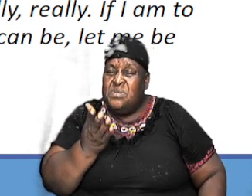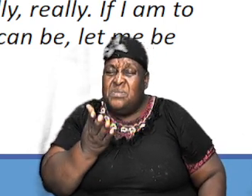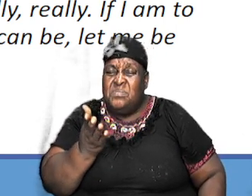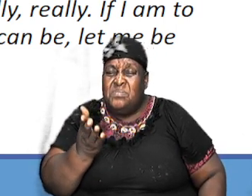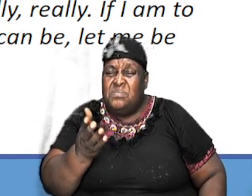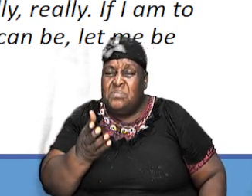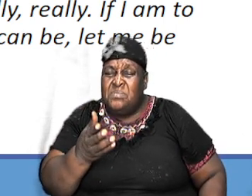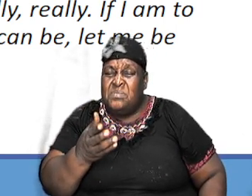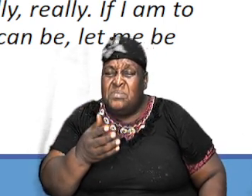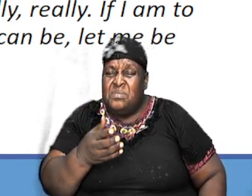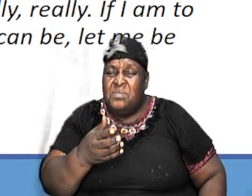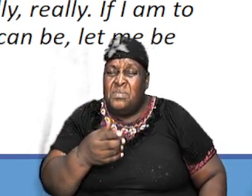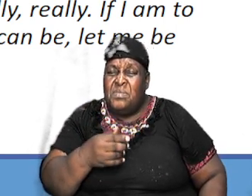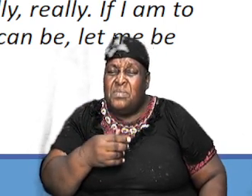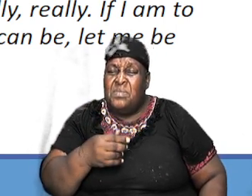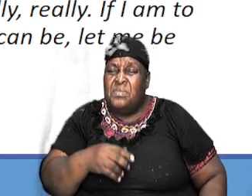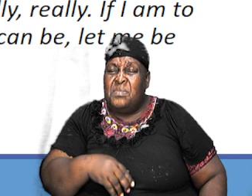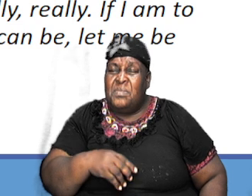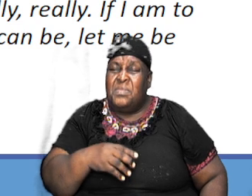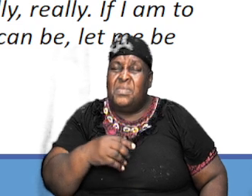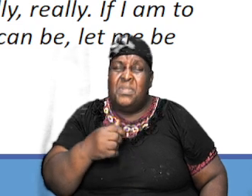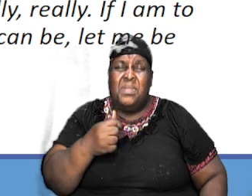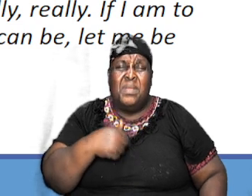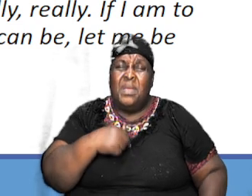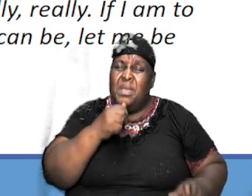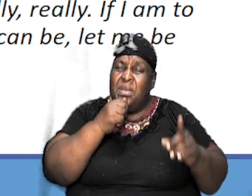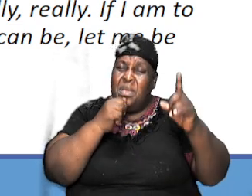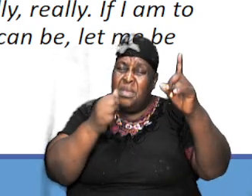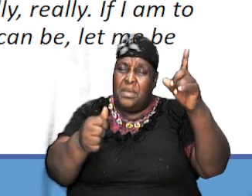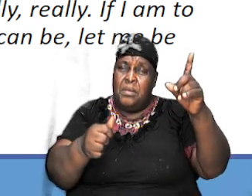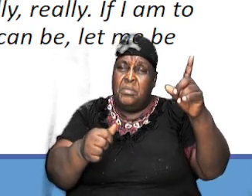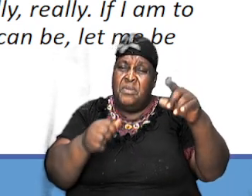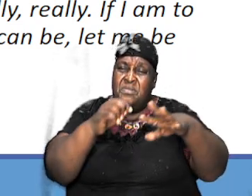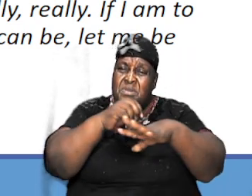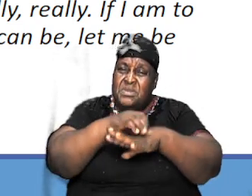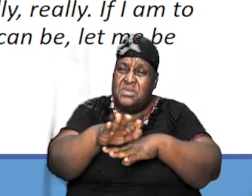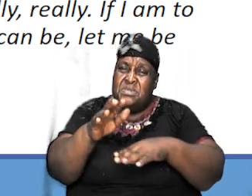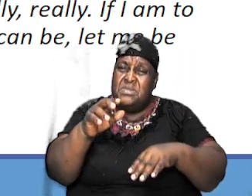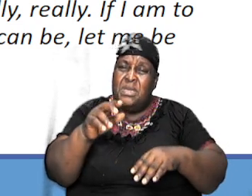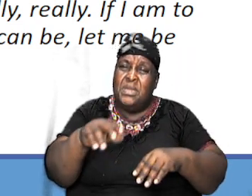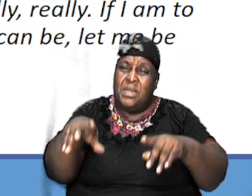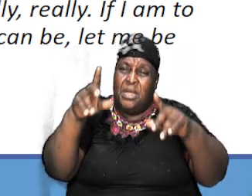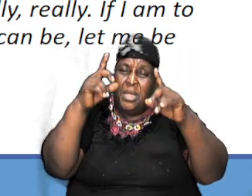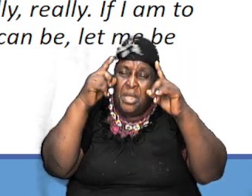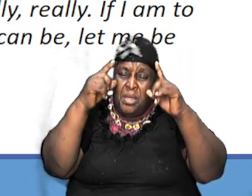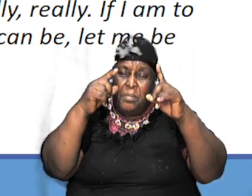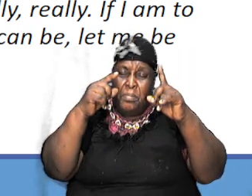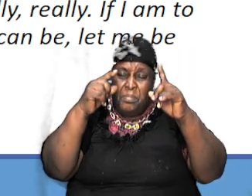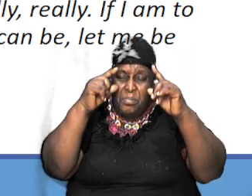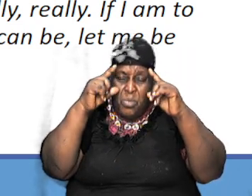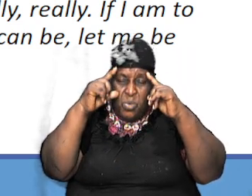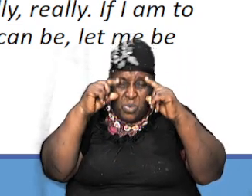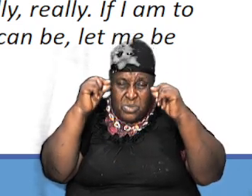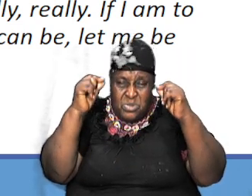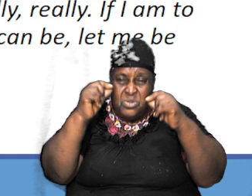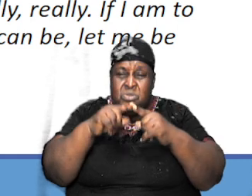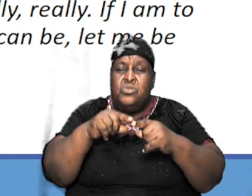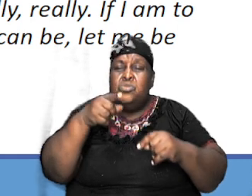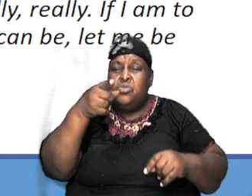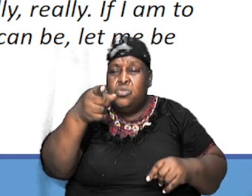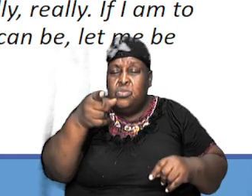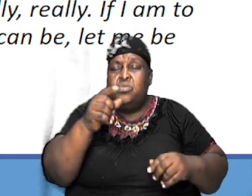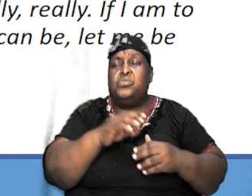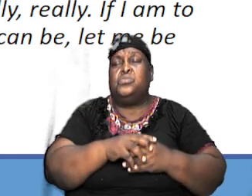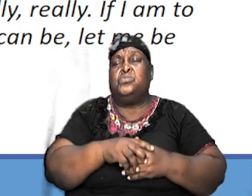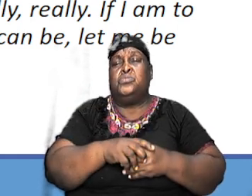I am has sent me unto you. So the I am is a